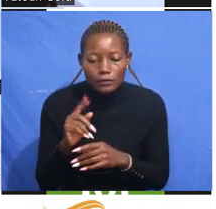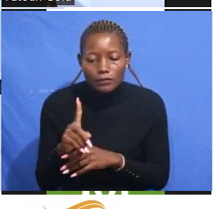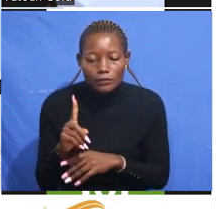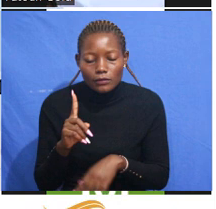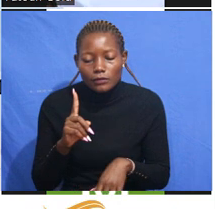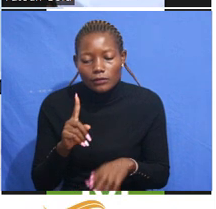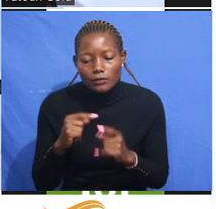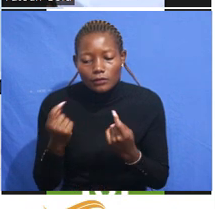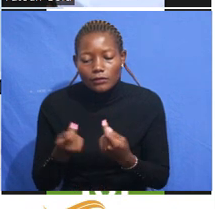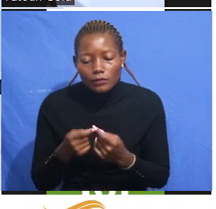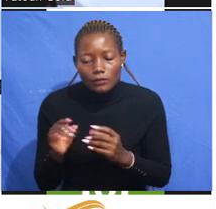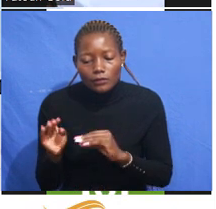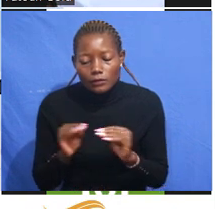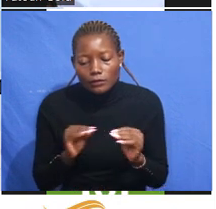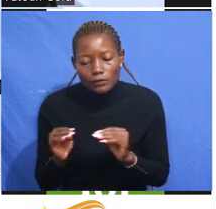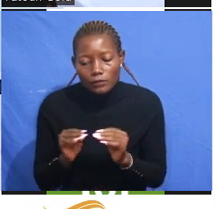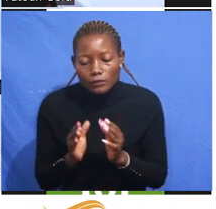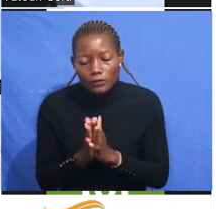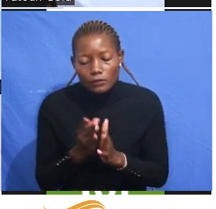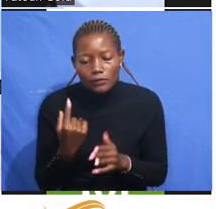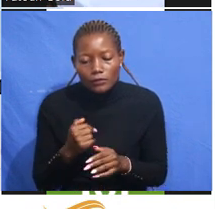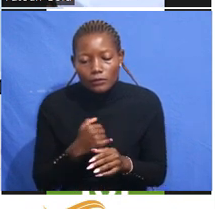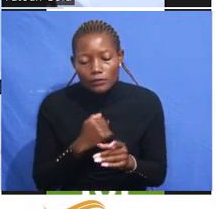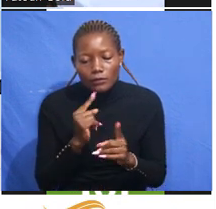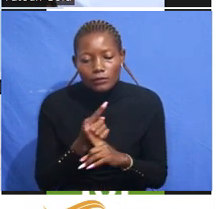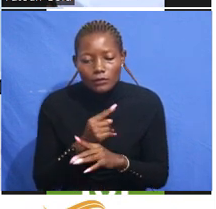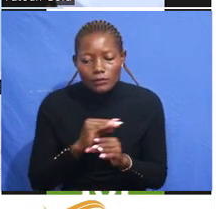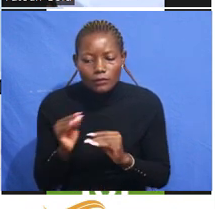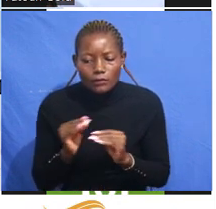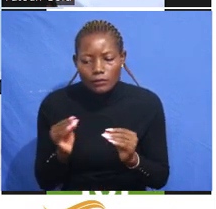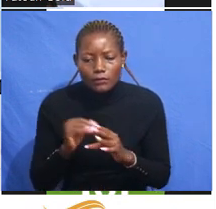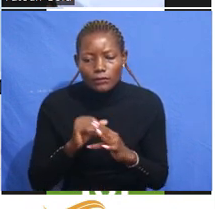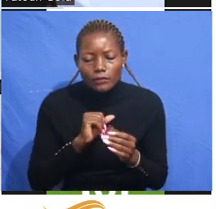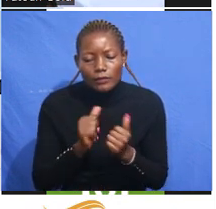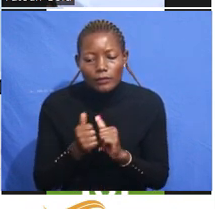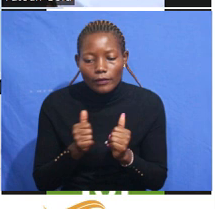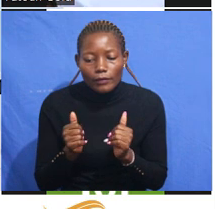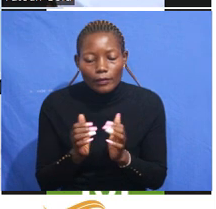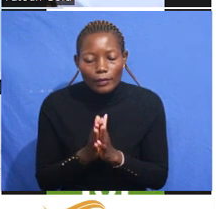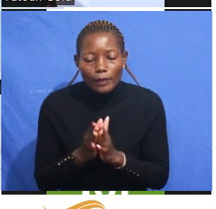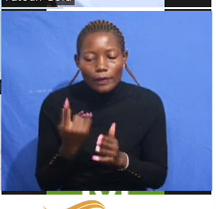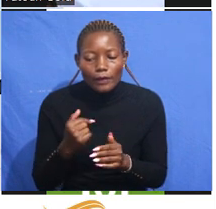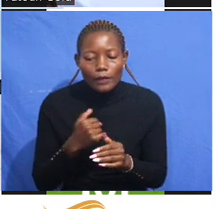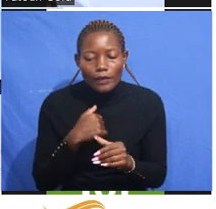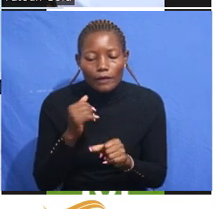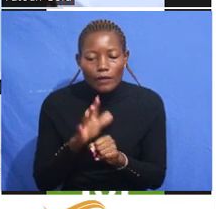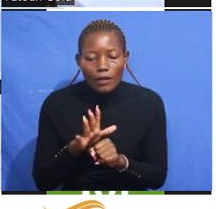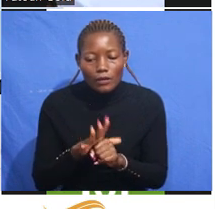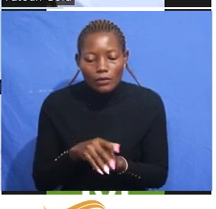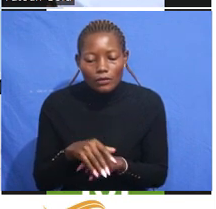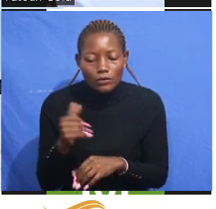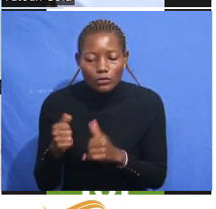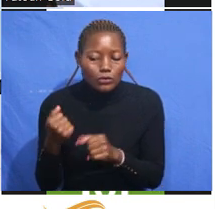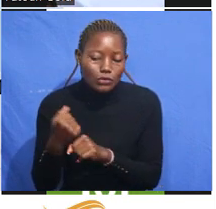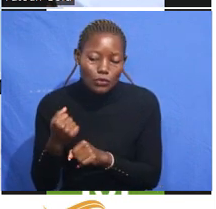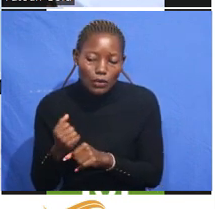of movement. And there are various movements that we have in sports, and there are 1,000,001 muscles that operate in